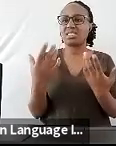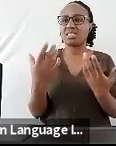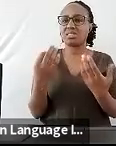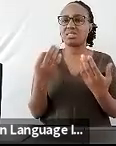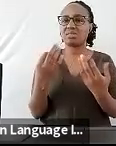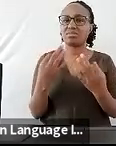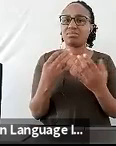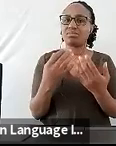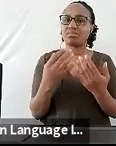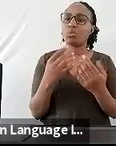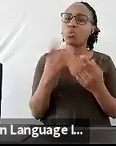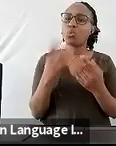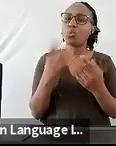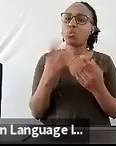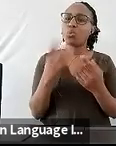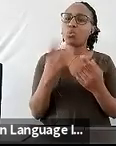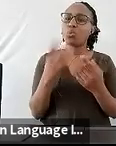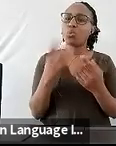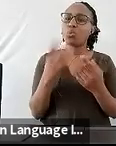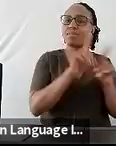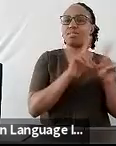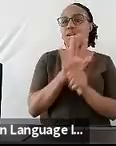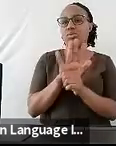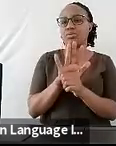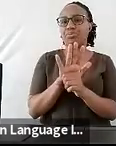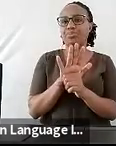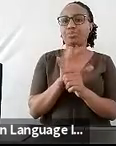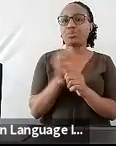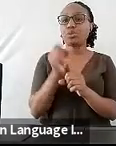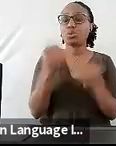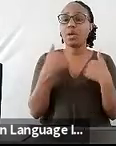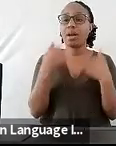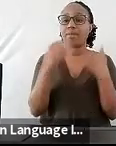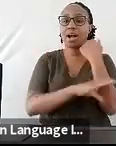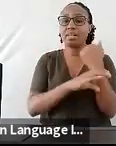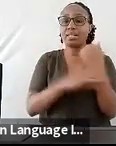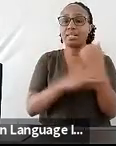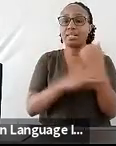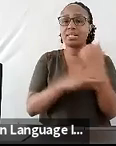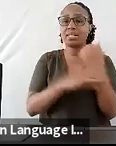bag. You have countries like Rwanda, Ethiopia before the war,